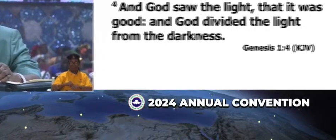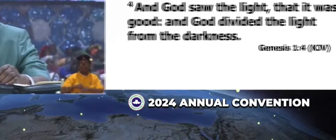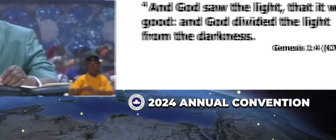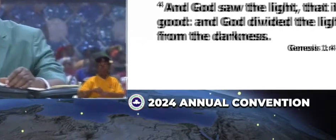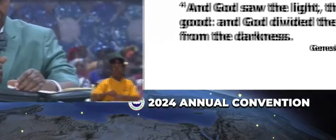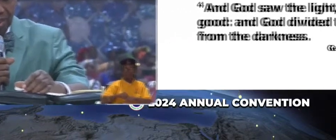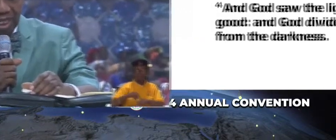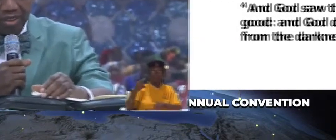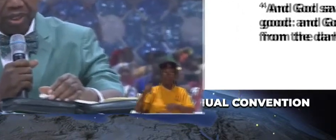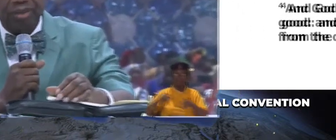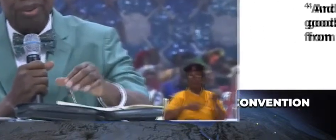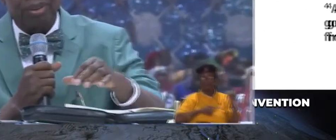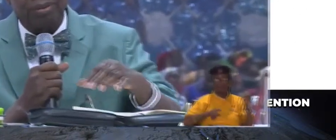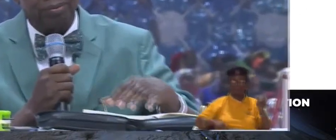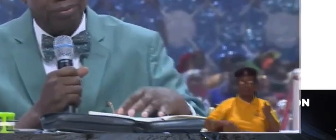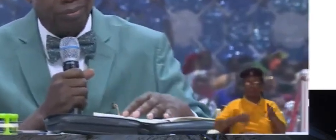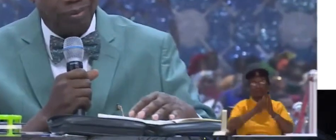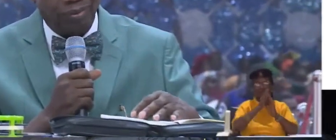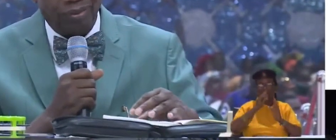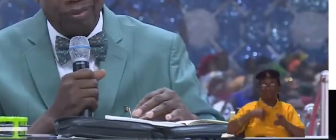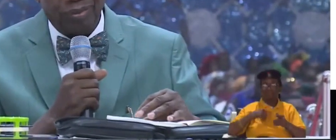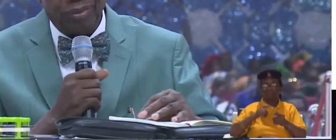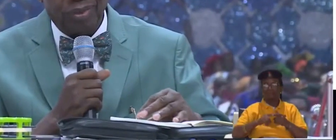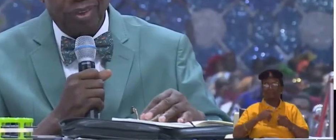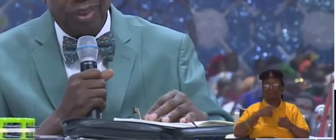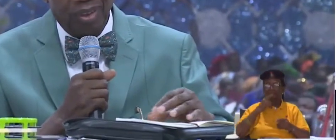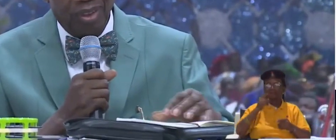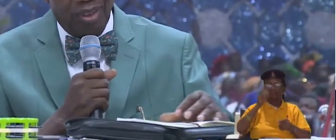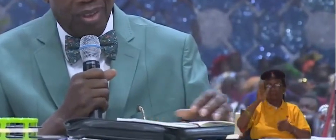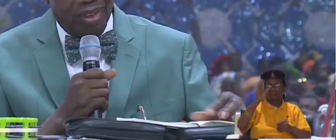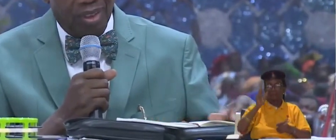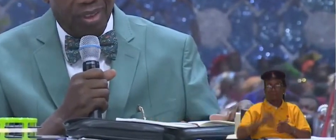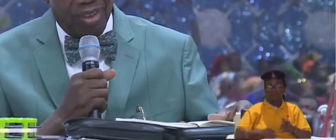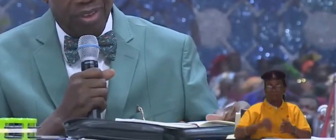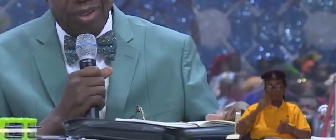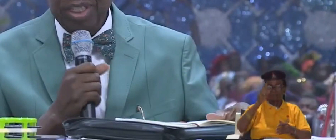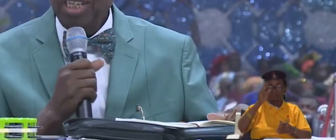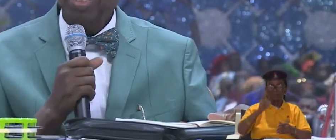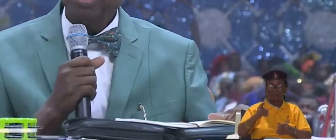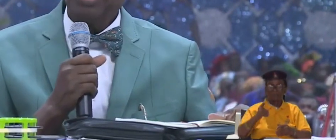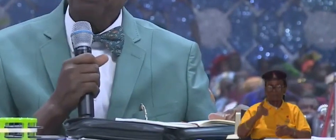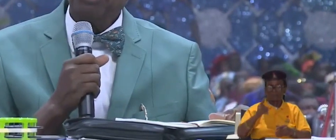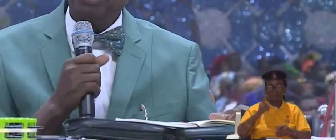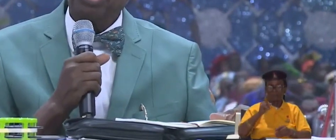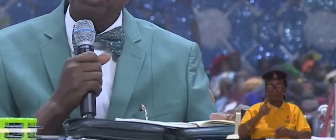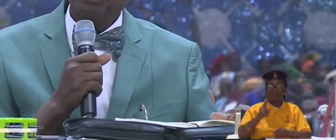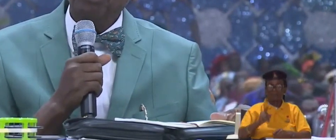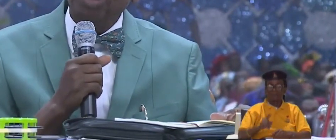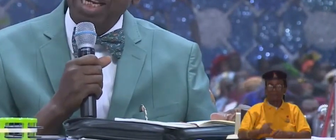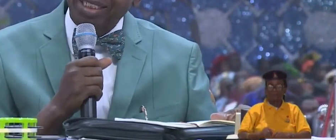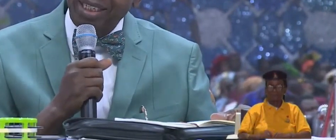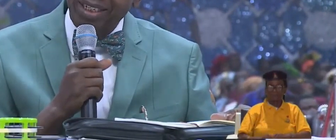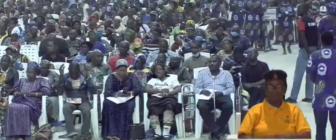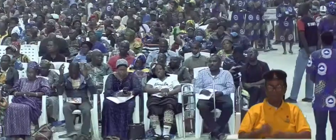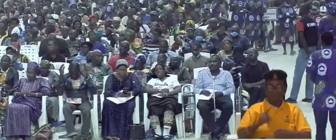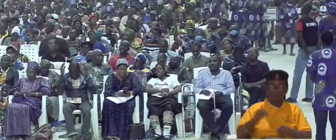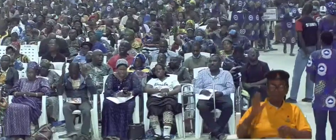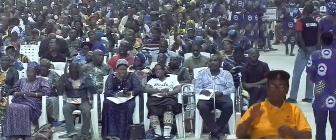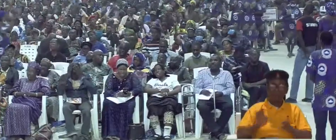The Lord has me to tell someone. Oluwa ni ki so fun enikan. Your generation will call you